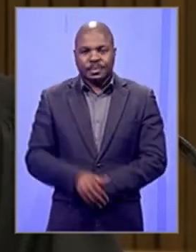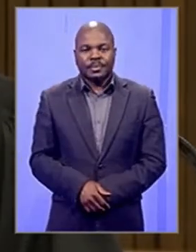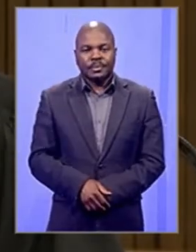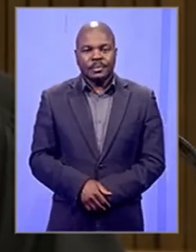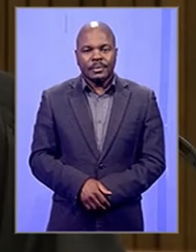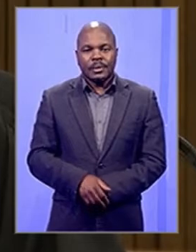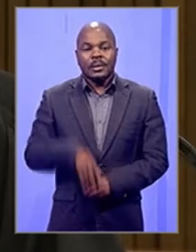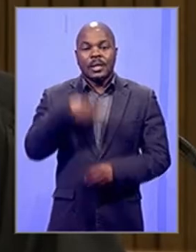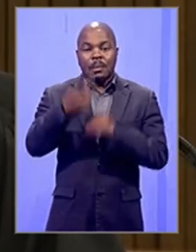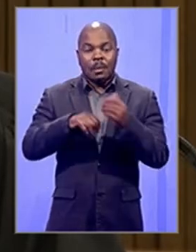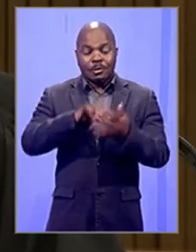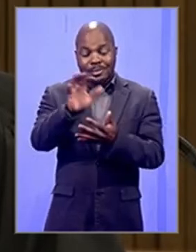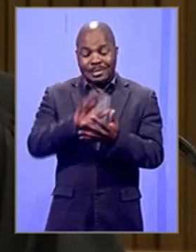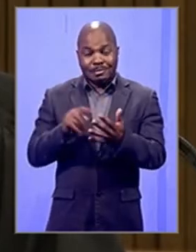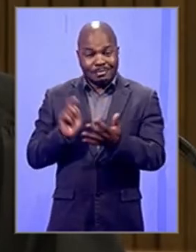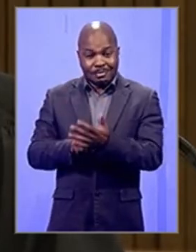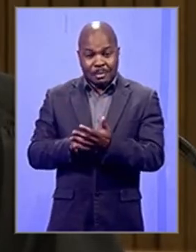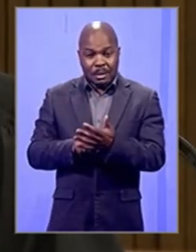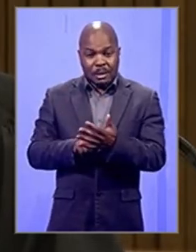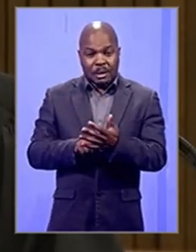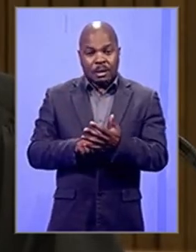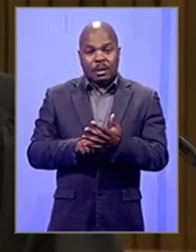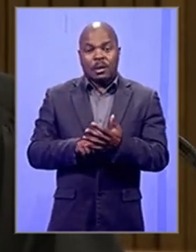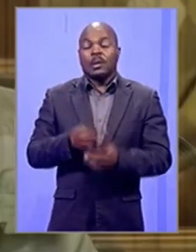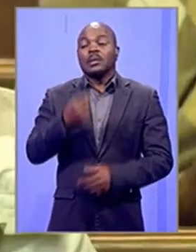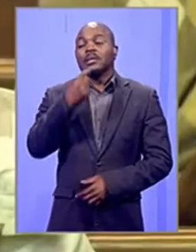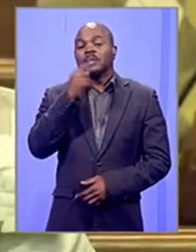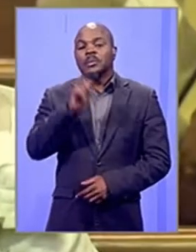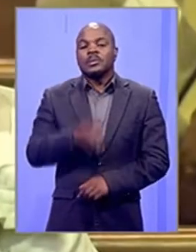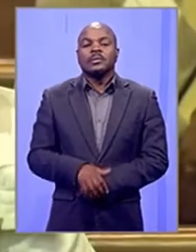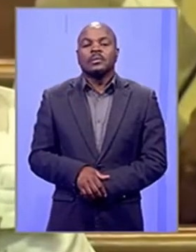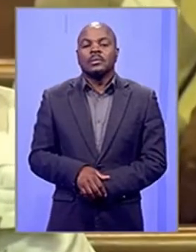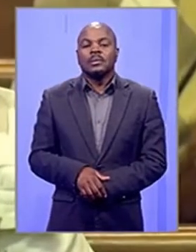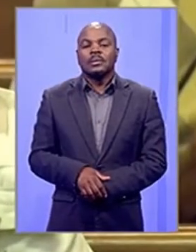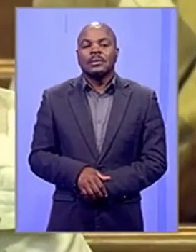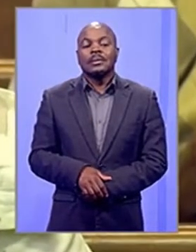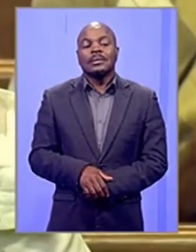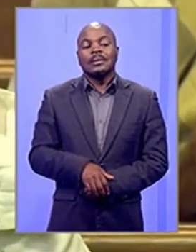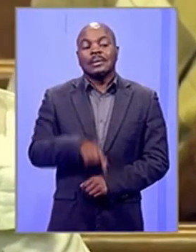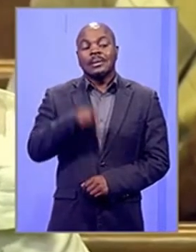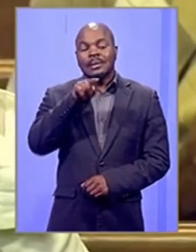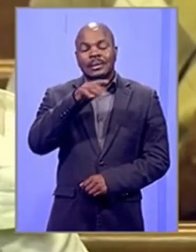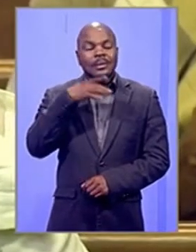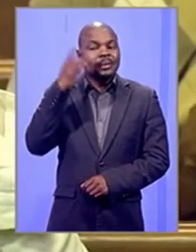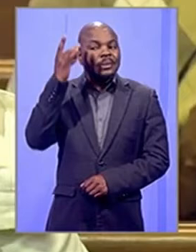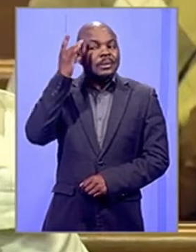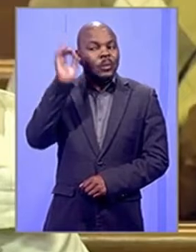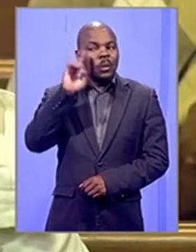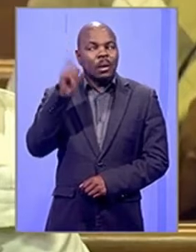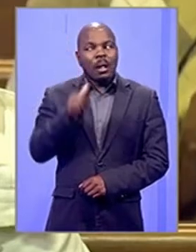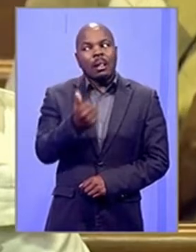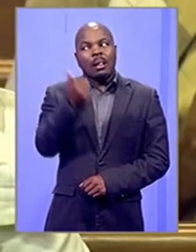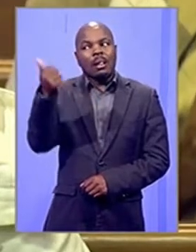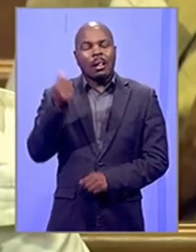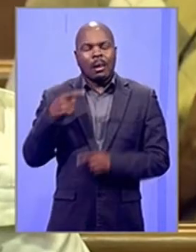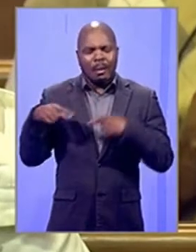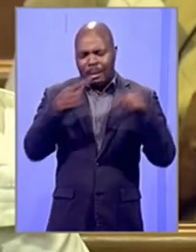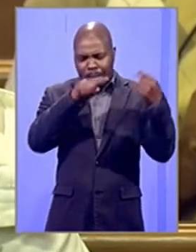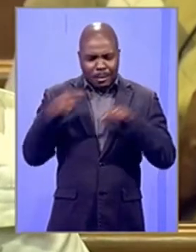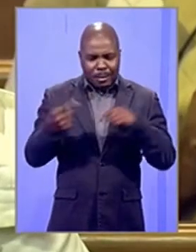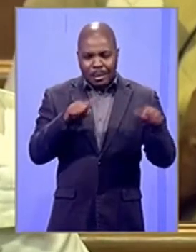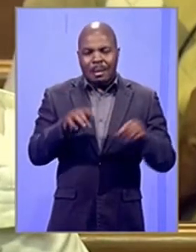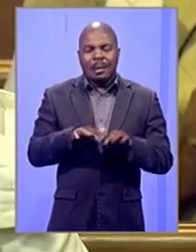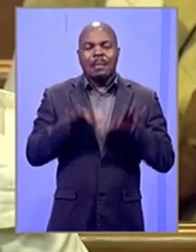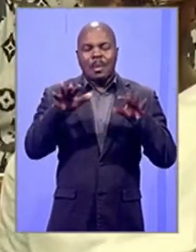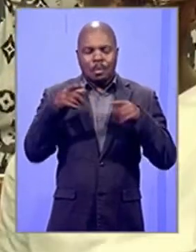his statement, mentioned that he heard a noise next door, like people were